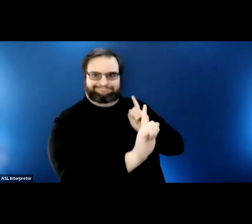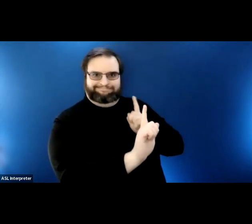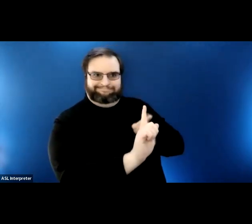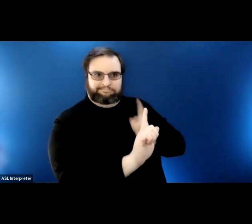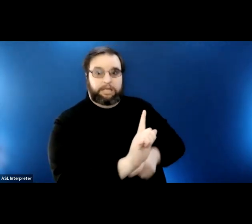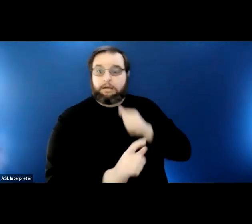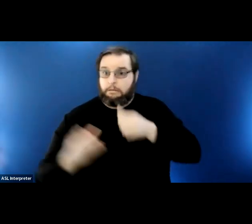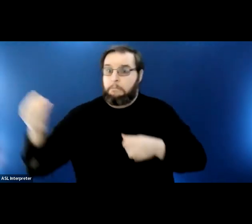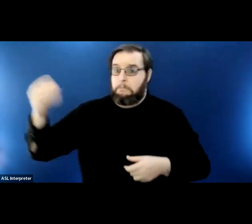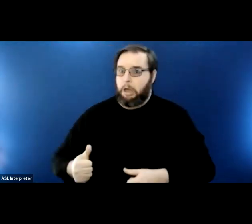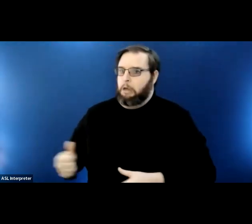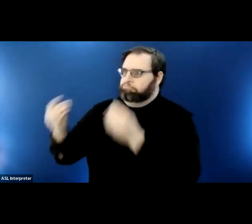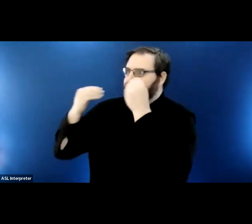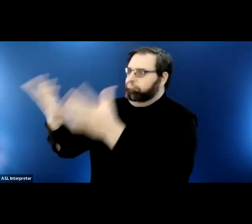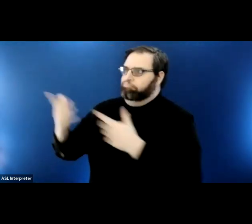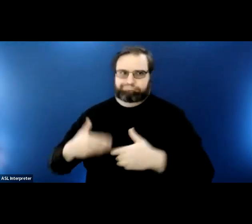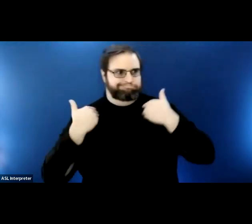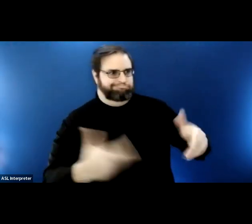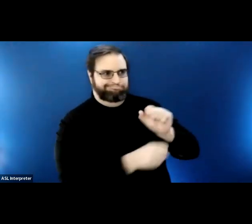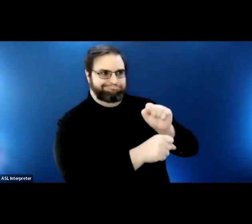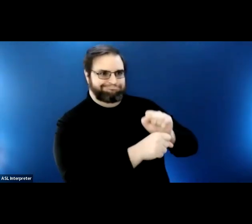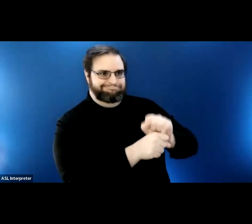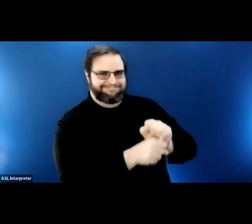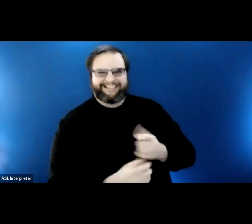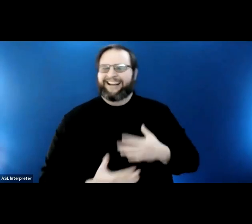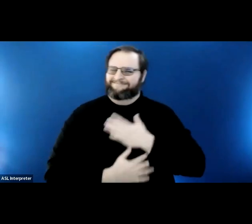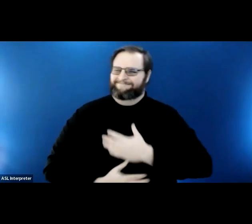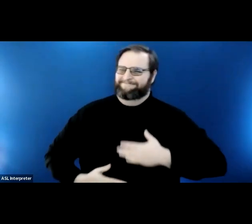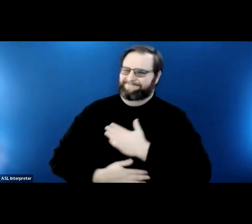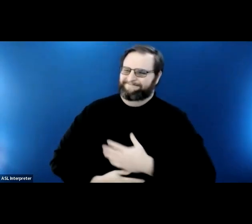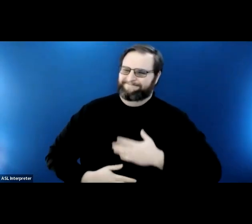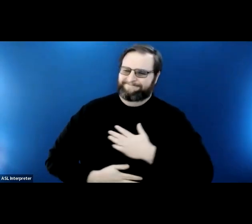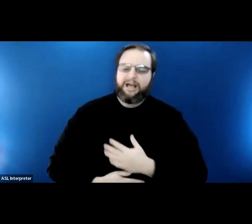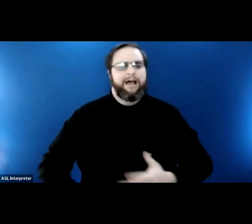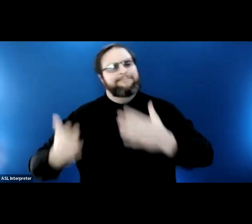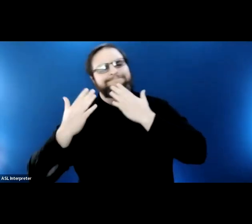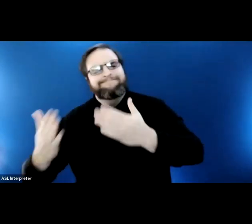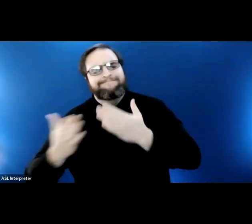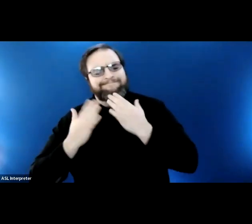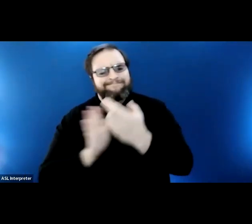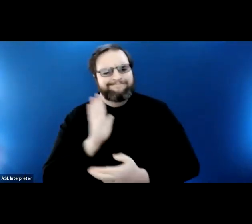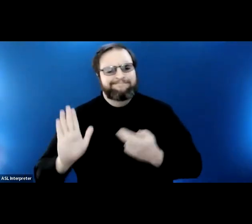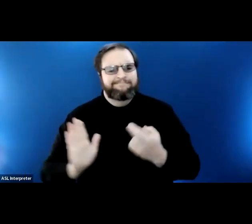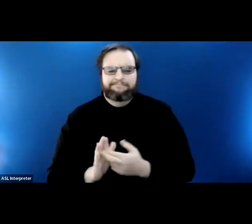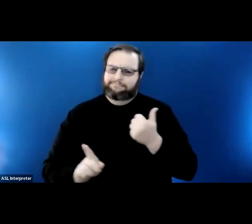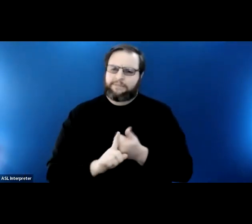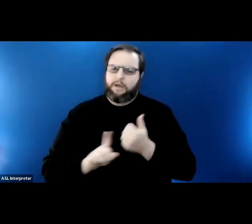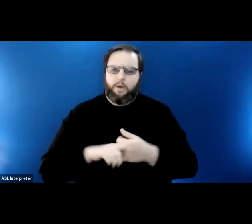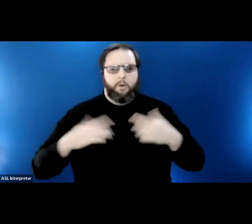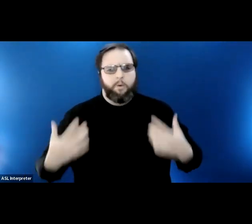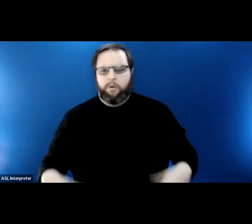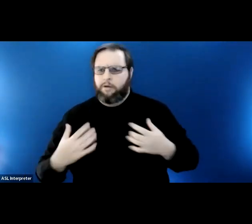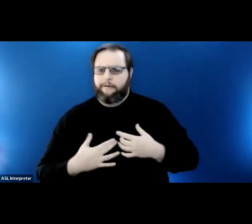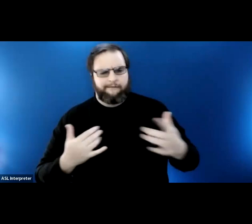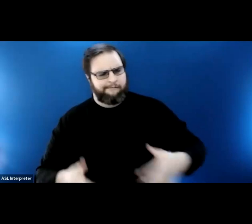to do it. I'm incredibly honored to serve in this role, and no doubt it is the most rewarding experience of